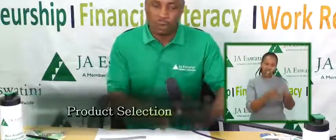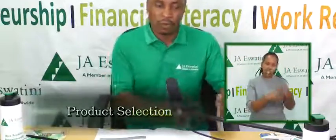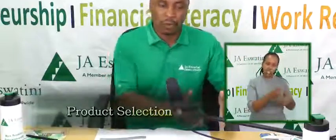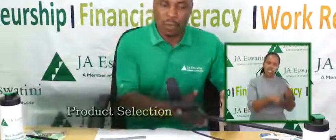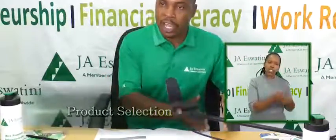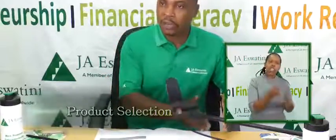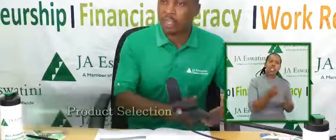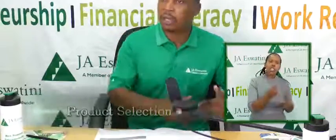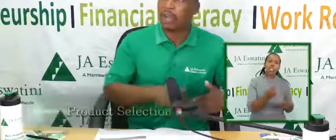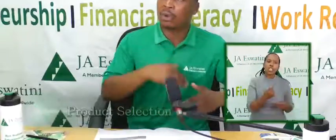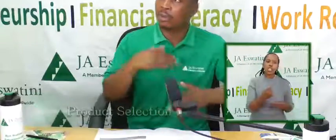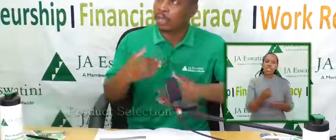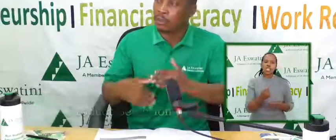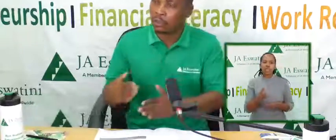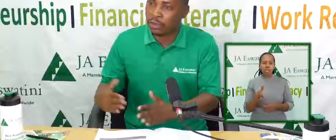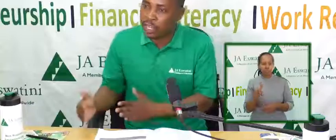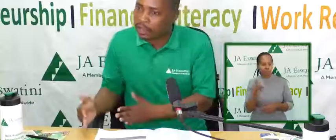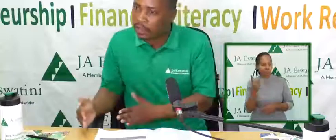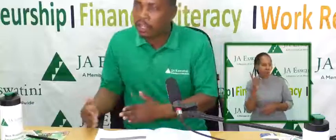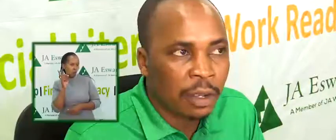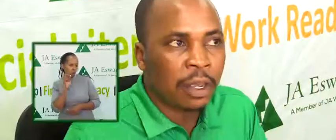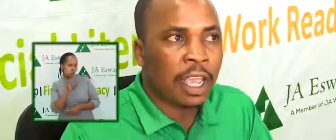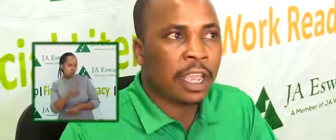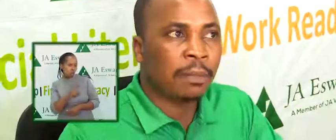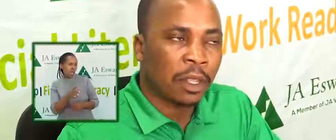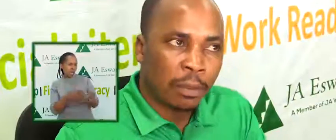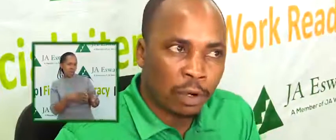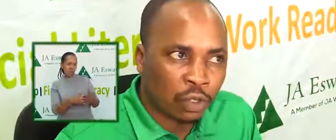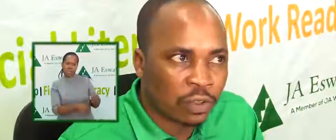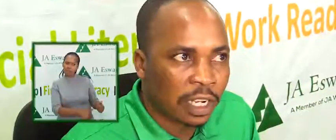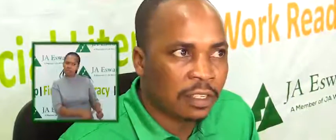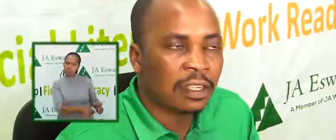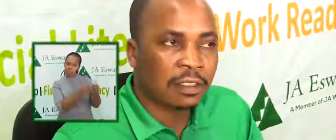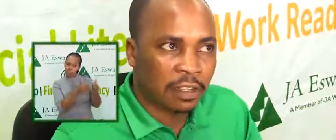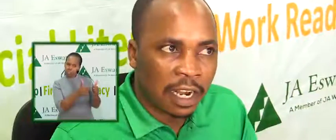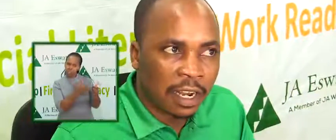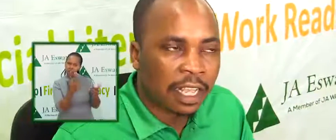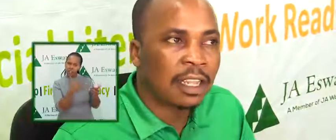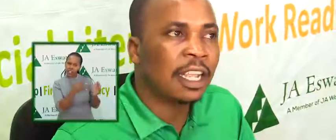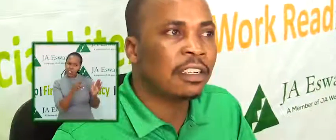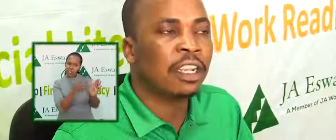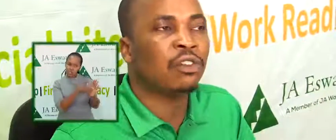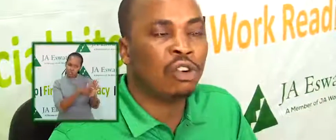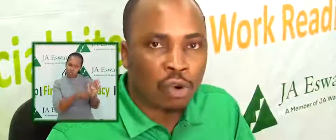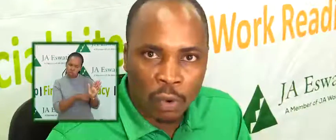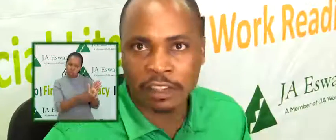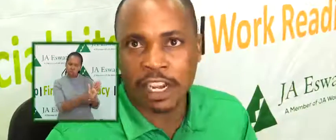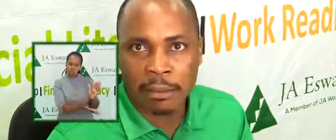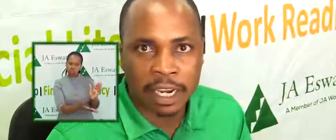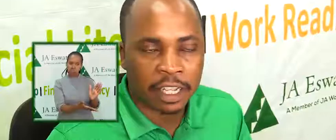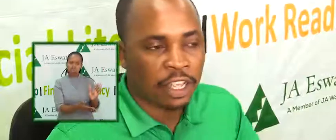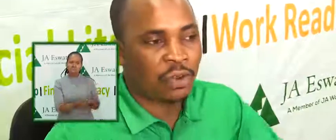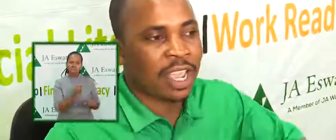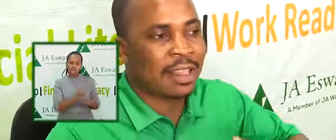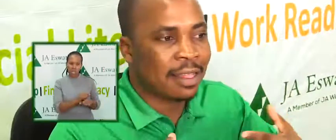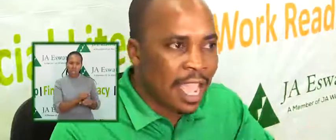first you go for the one you are going to be able to break even, produce it, sell, and then later as you grow as a